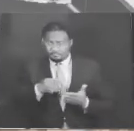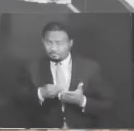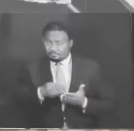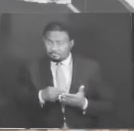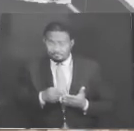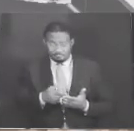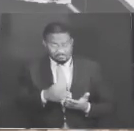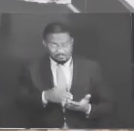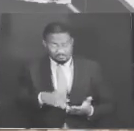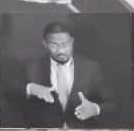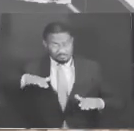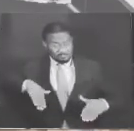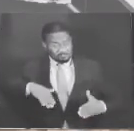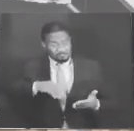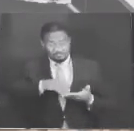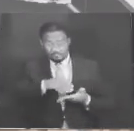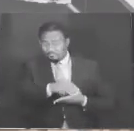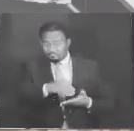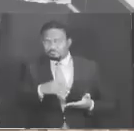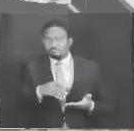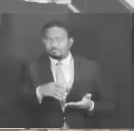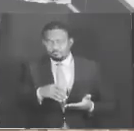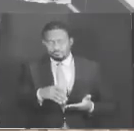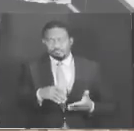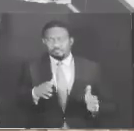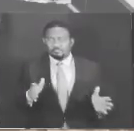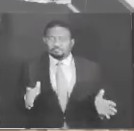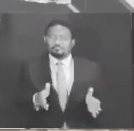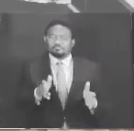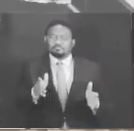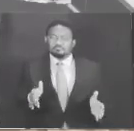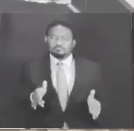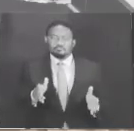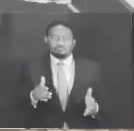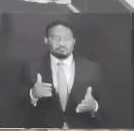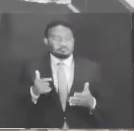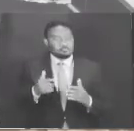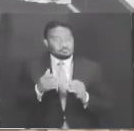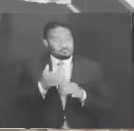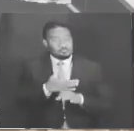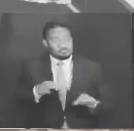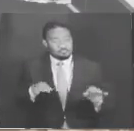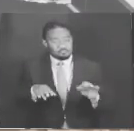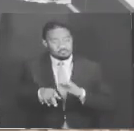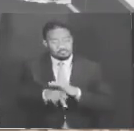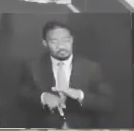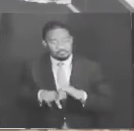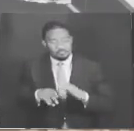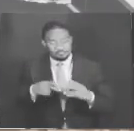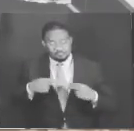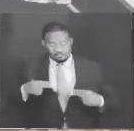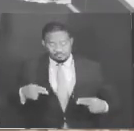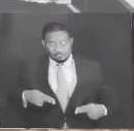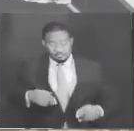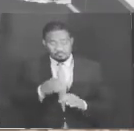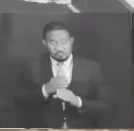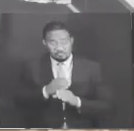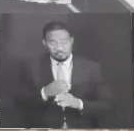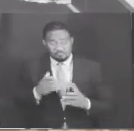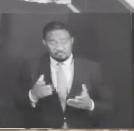implement the free primary healthcare and the Ghana Medical Care Trust Program, otherwise known